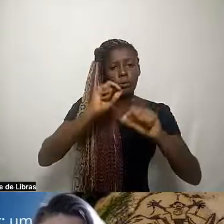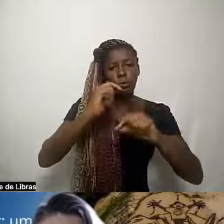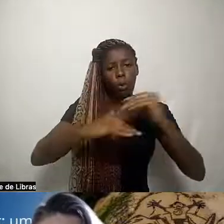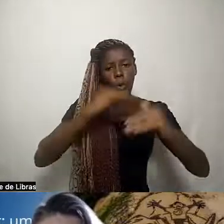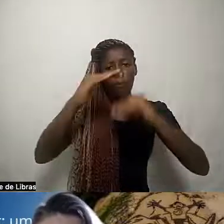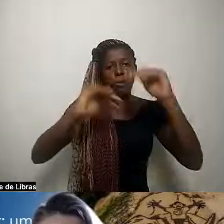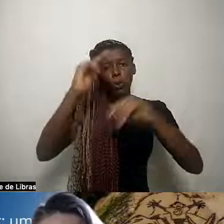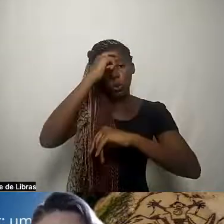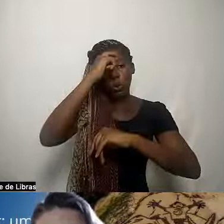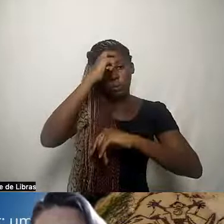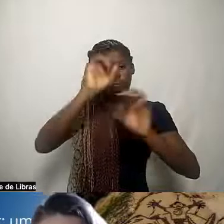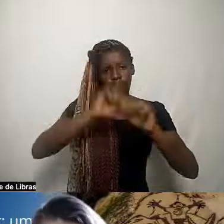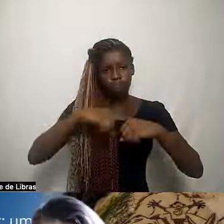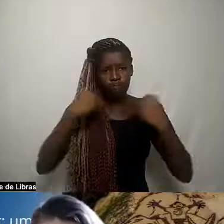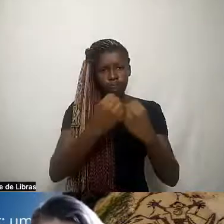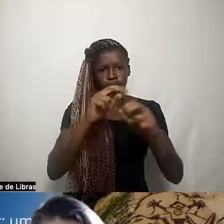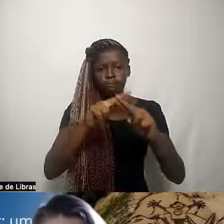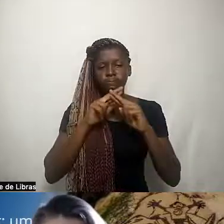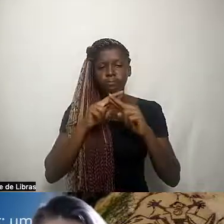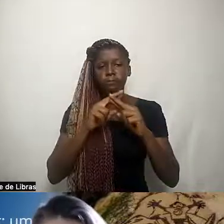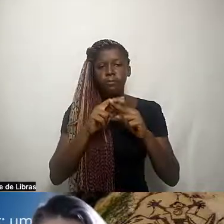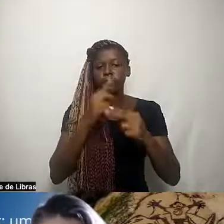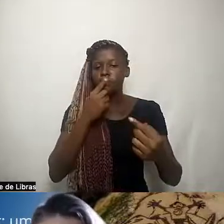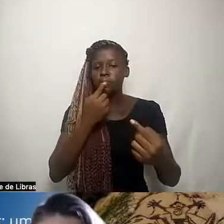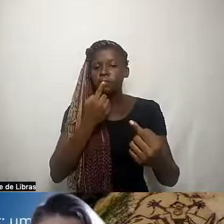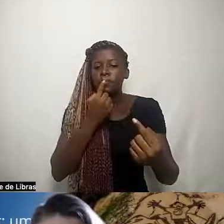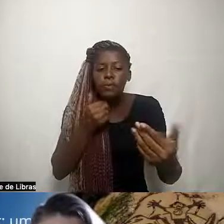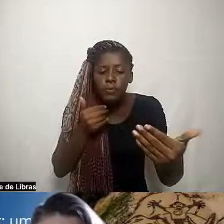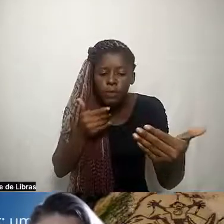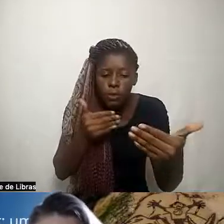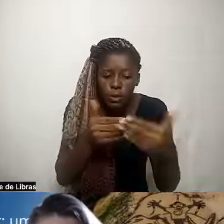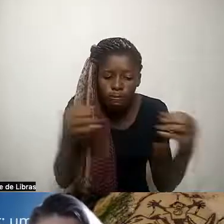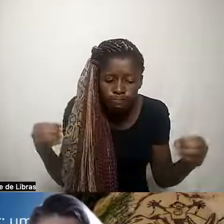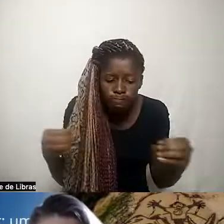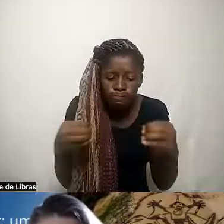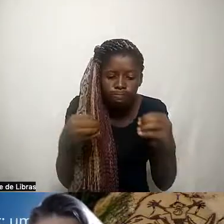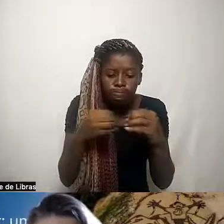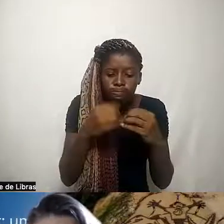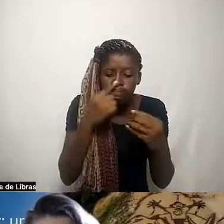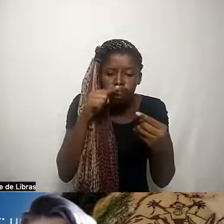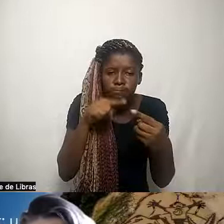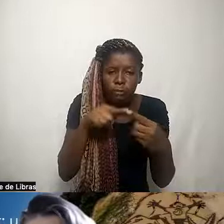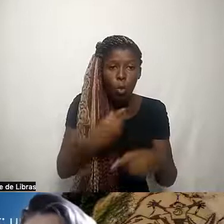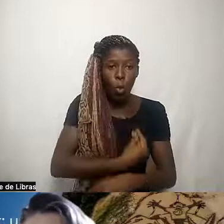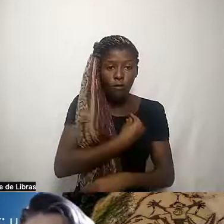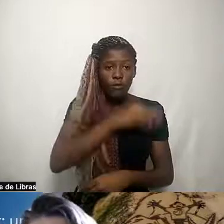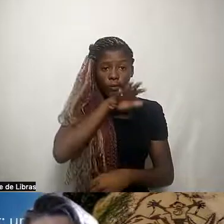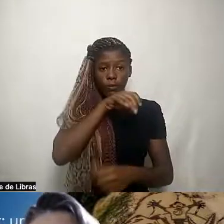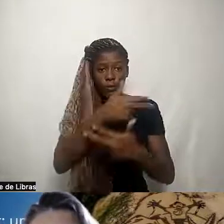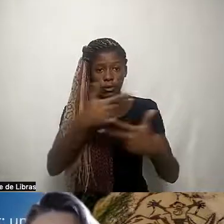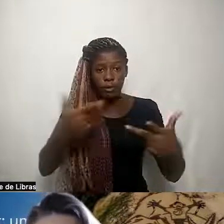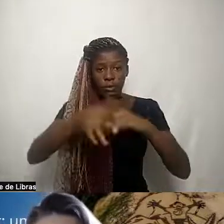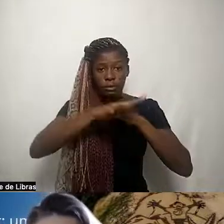We understand that we can raise awareness starting from the action and make society closer to marine